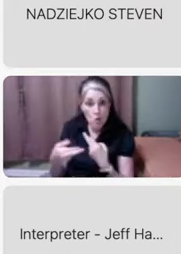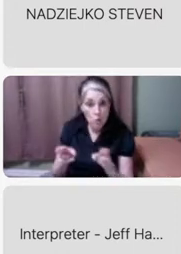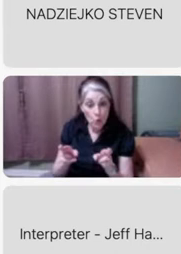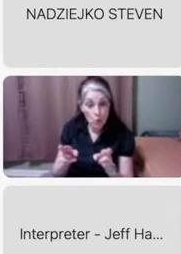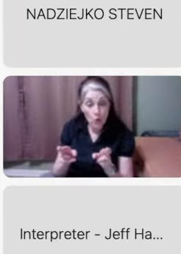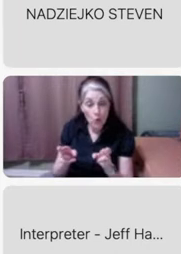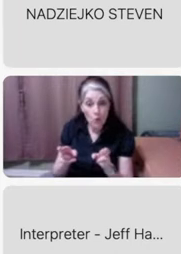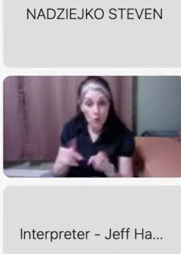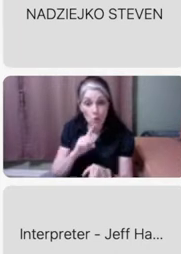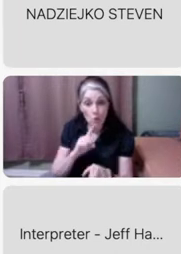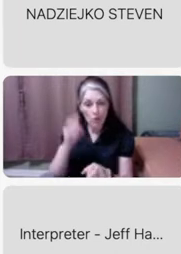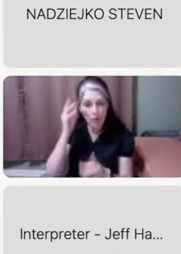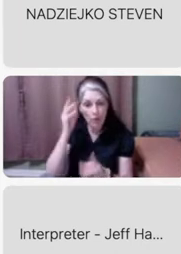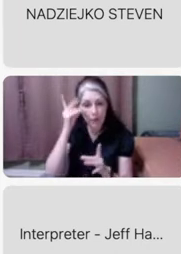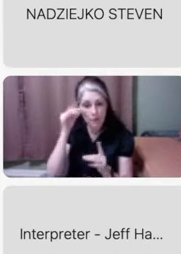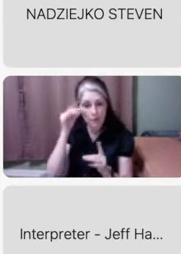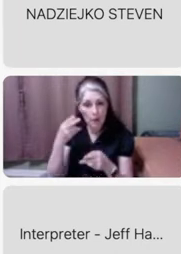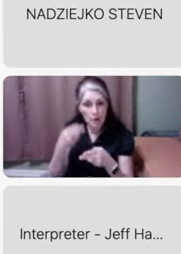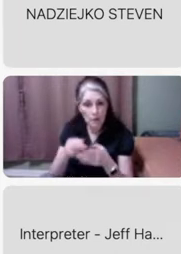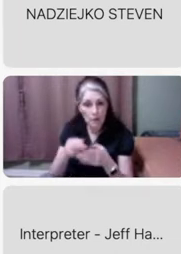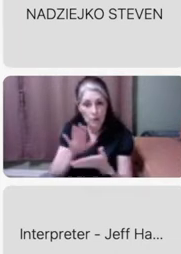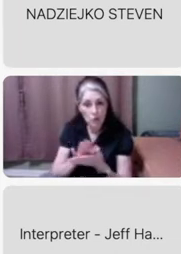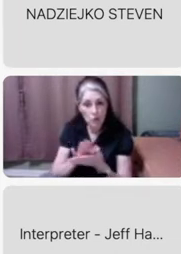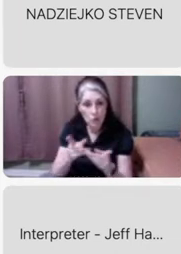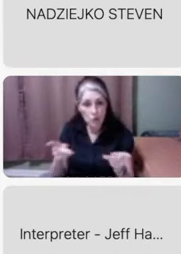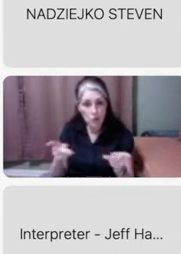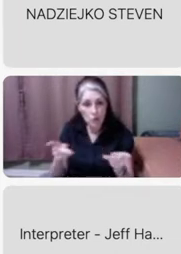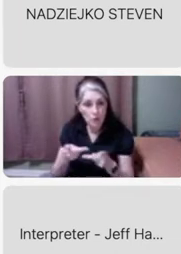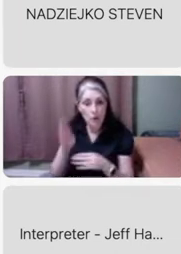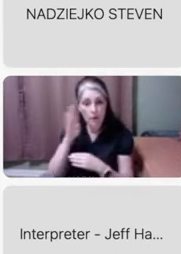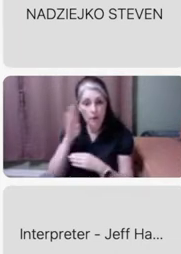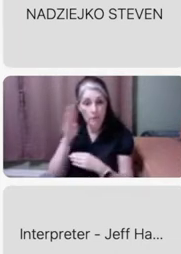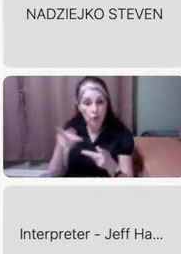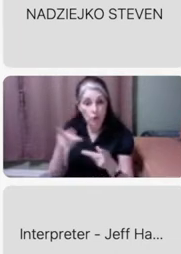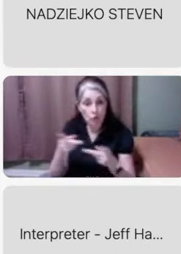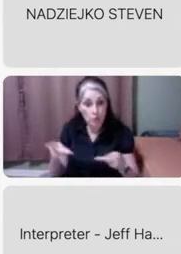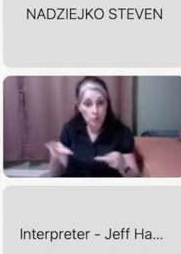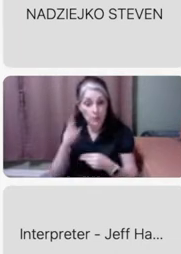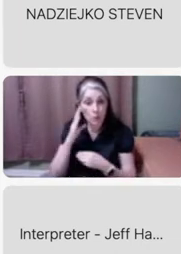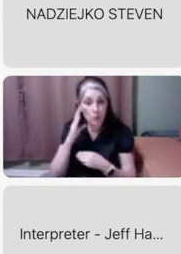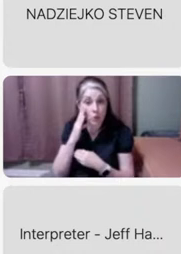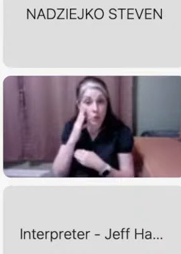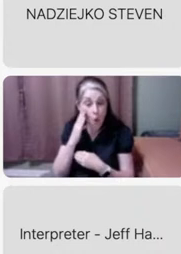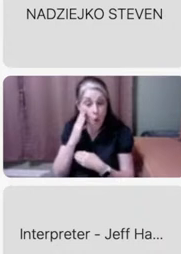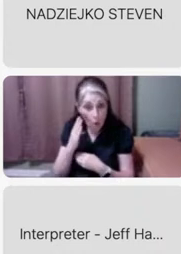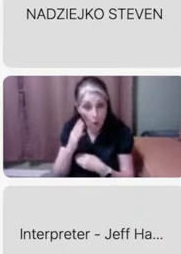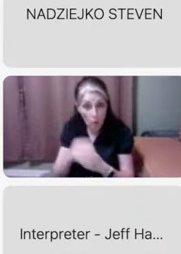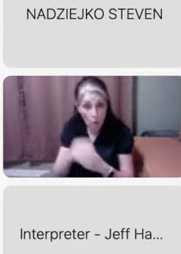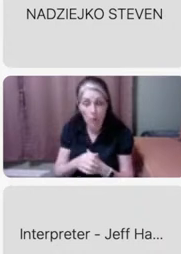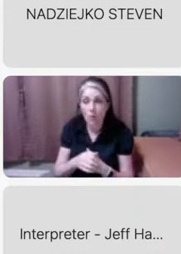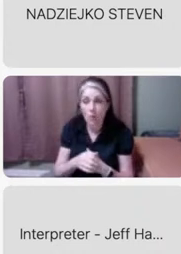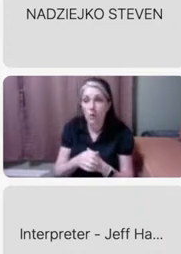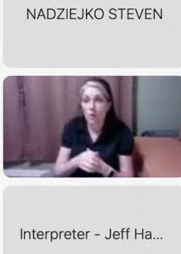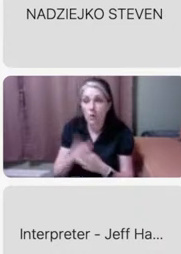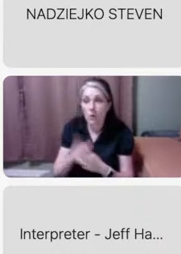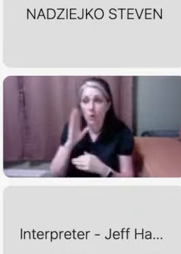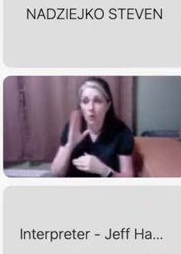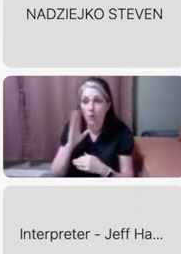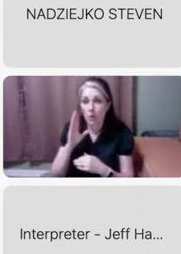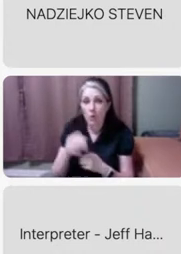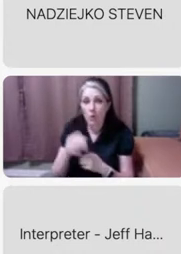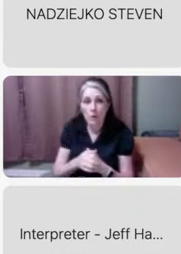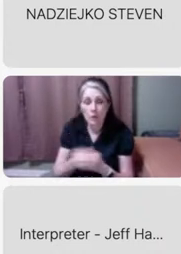renaming a school site or a future site we know that that would that's going to be many many years from